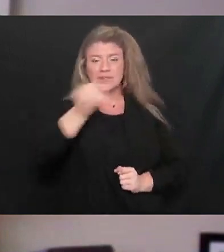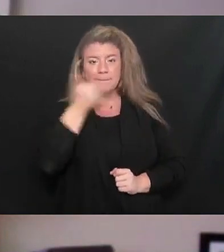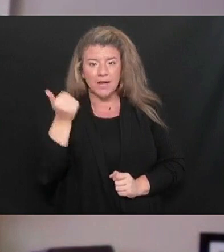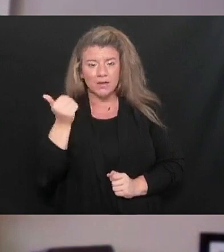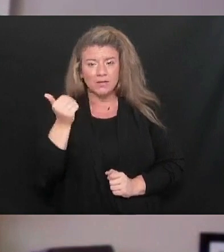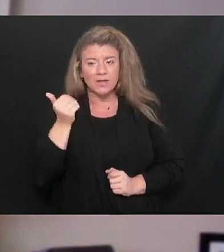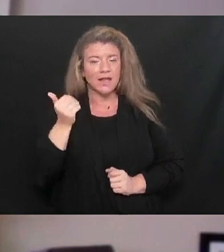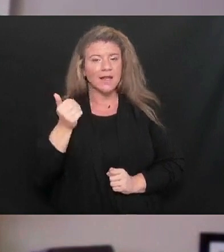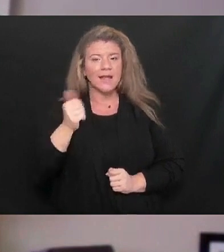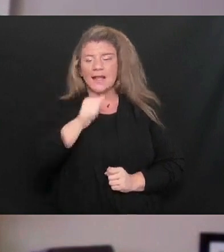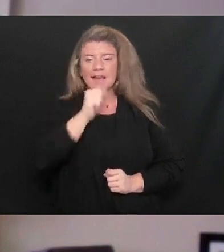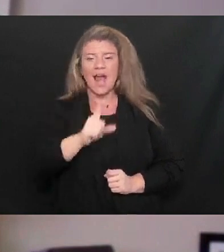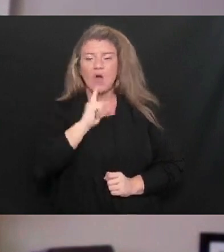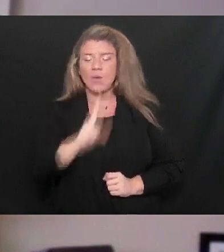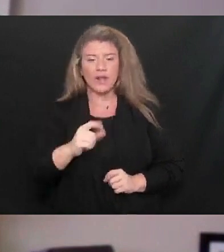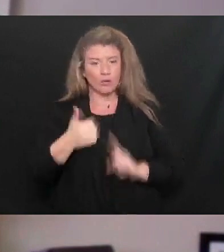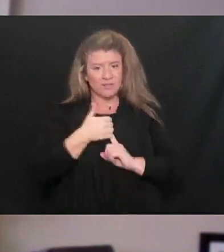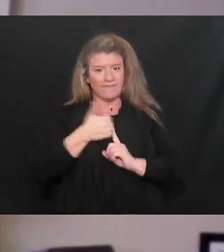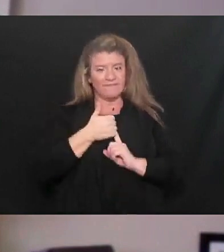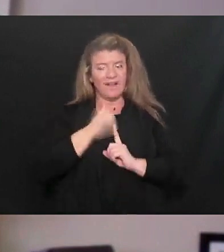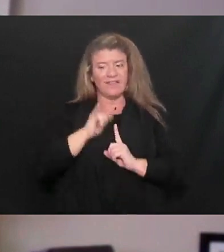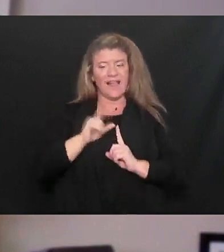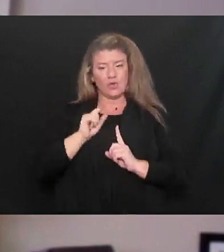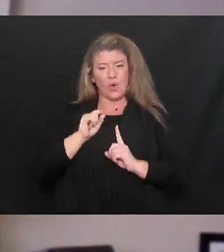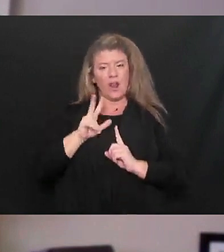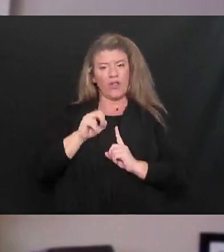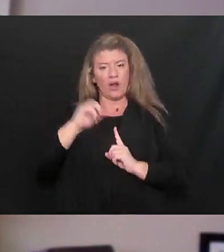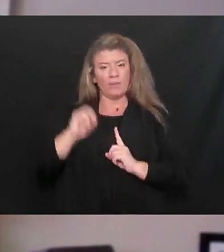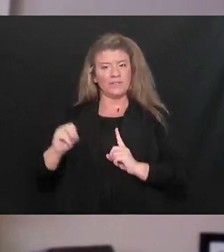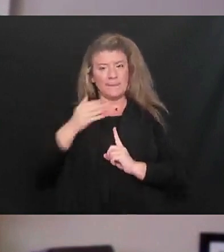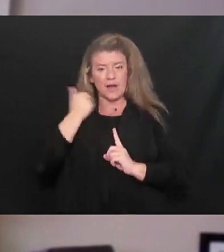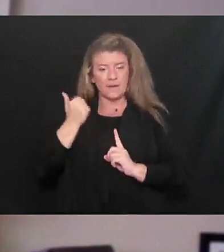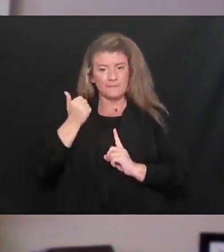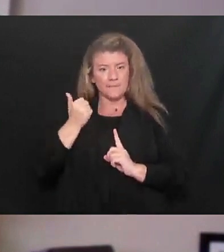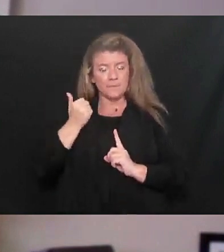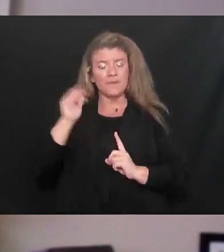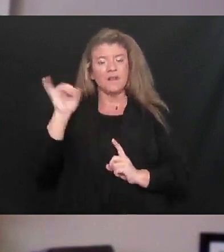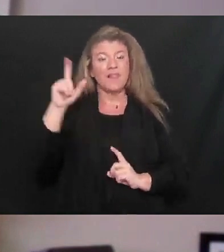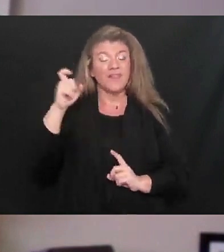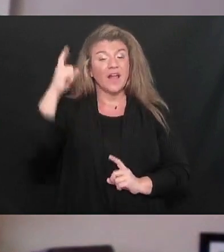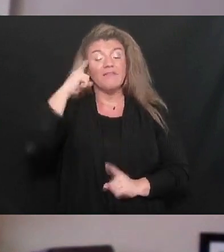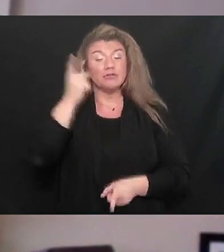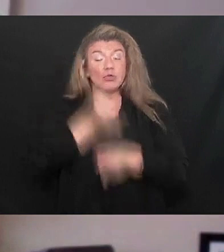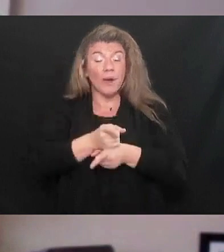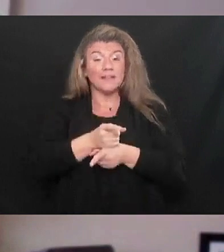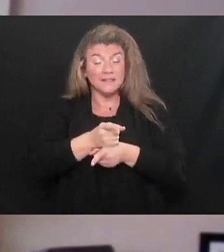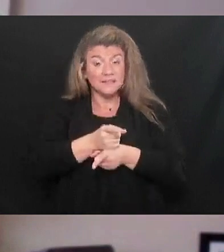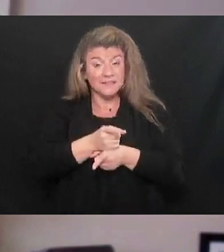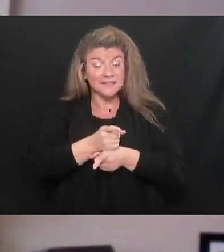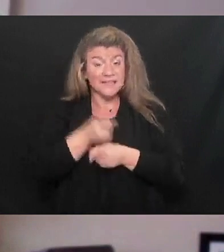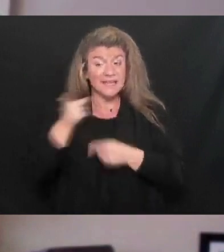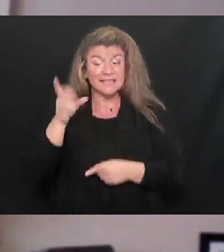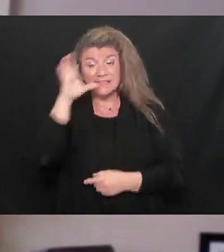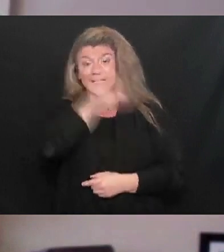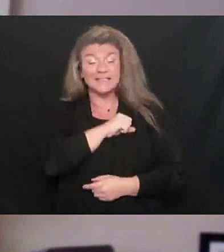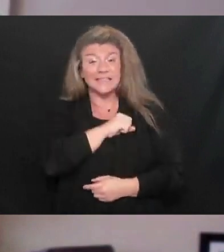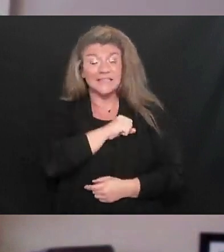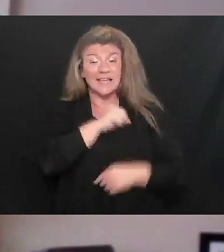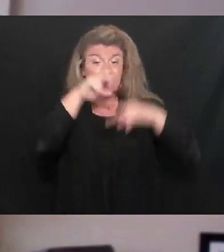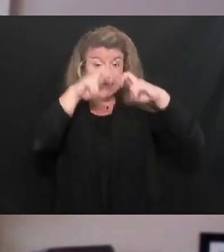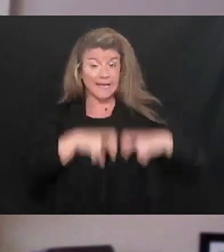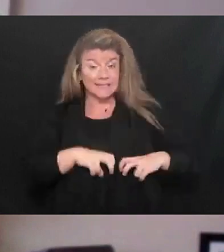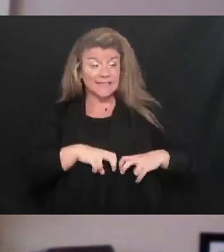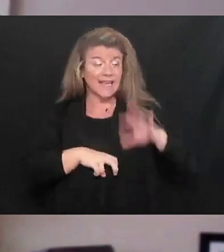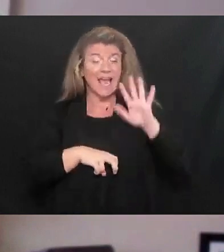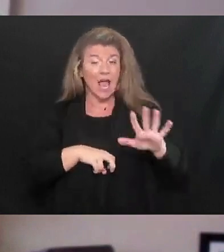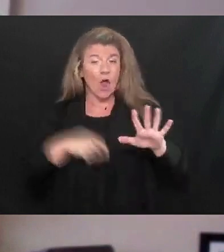to protect yourself, about 20 to 30% better. And as the governor, I think, is correctly, assessing that we